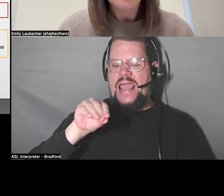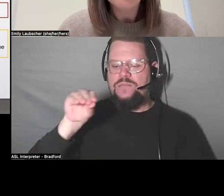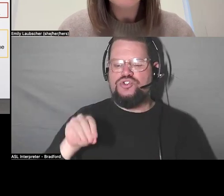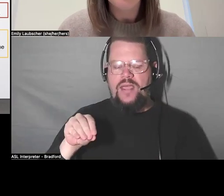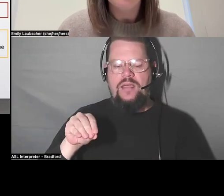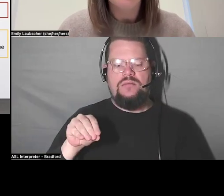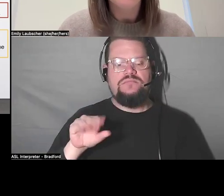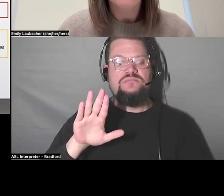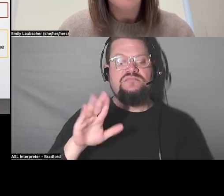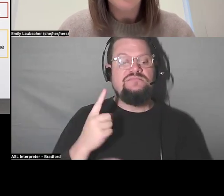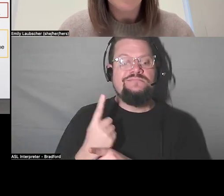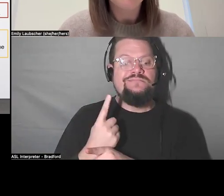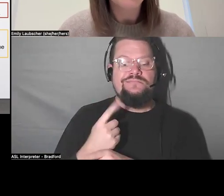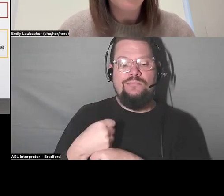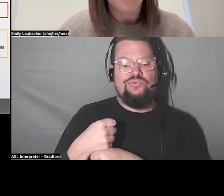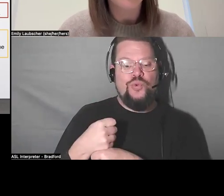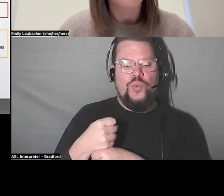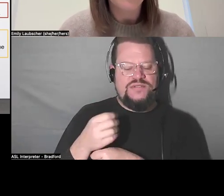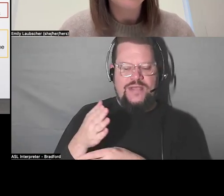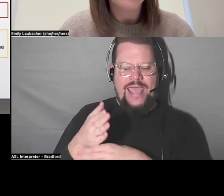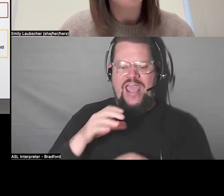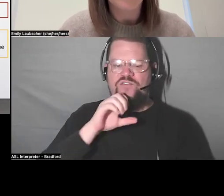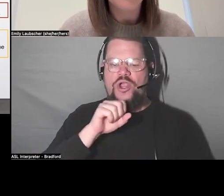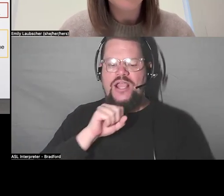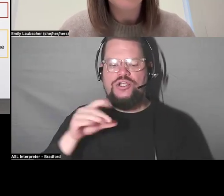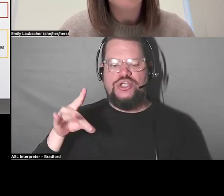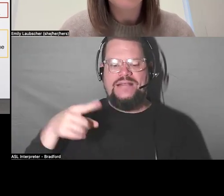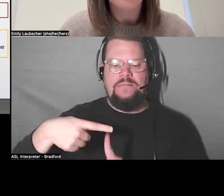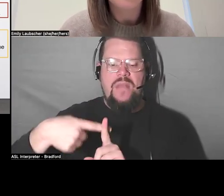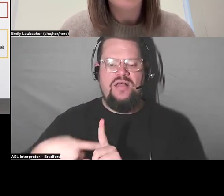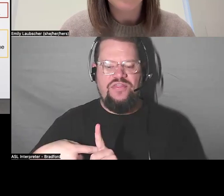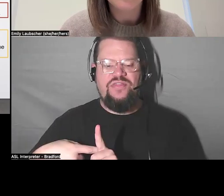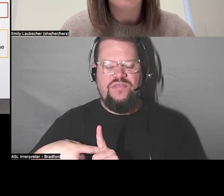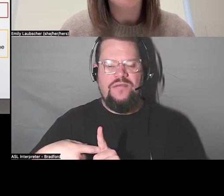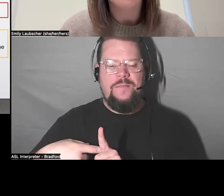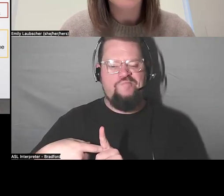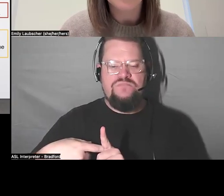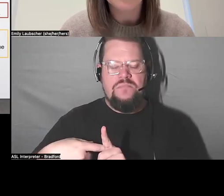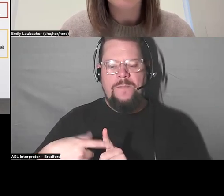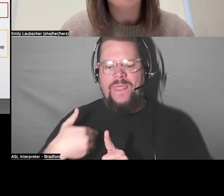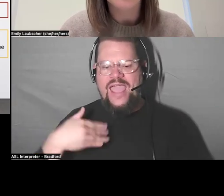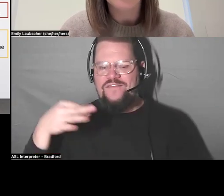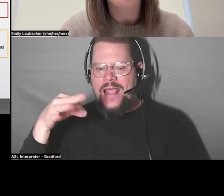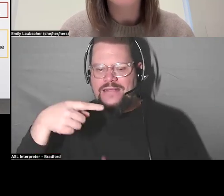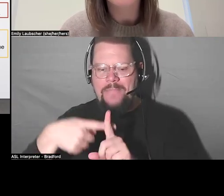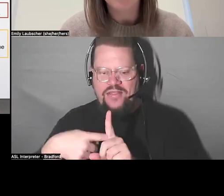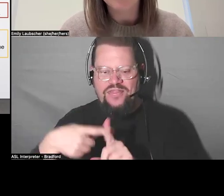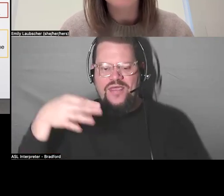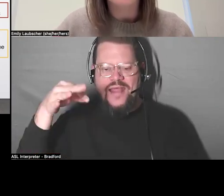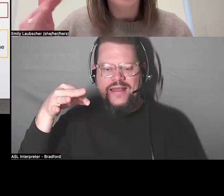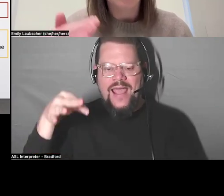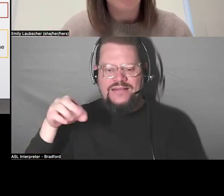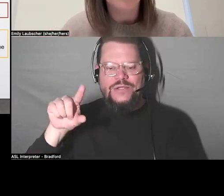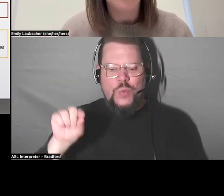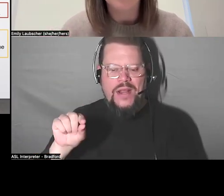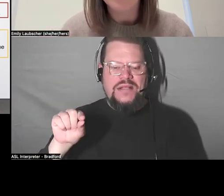are typically produced after the age of 18 months. So we see 19 months, 19 months, 19 months, 20 months,